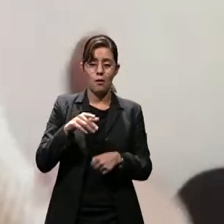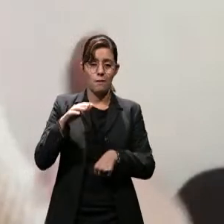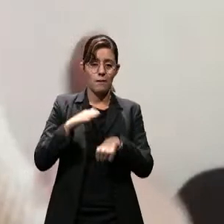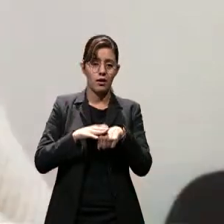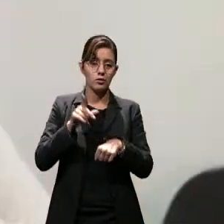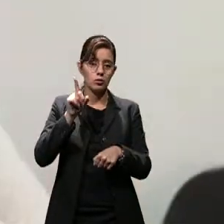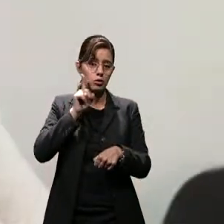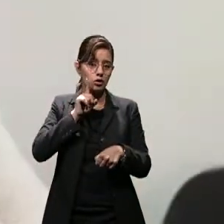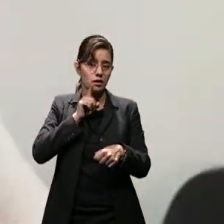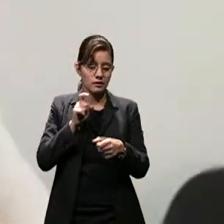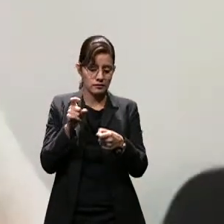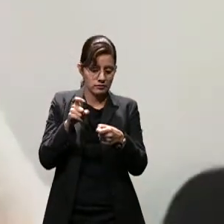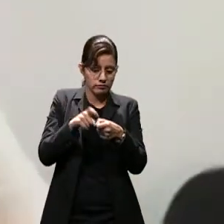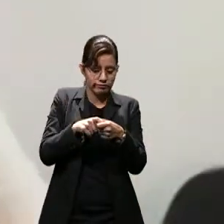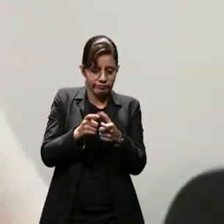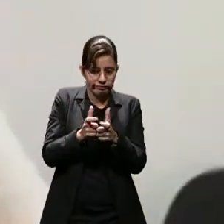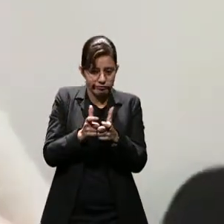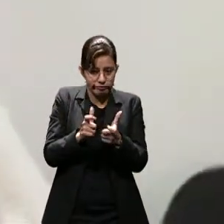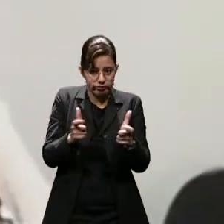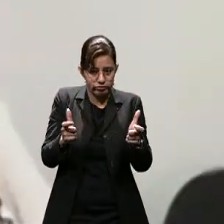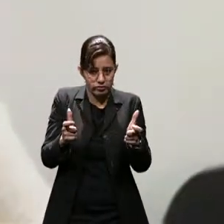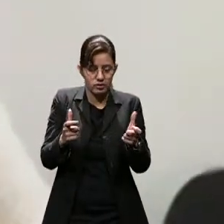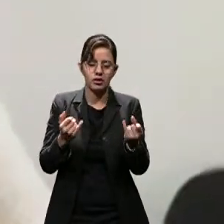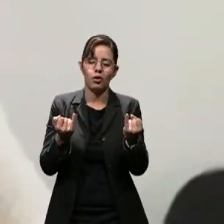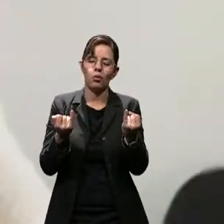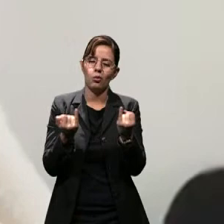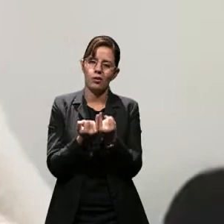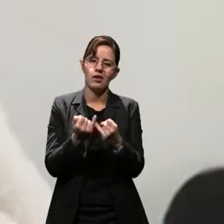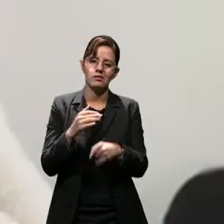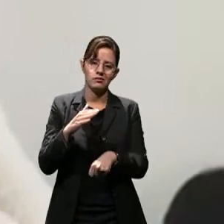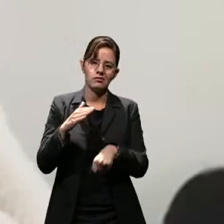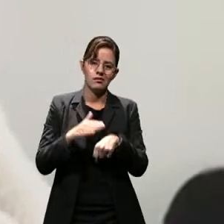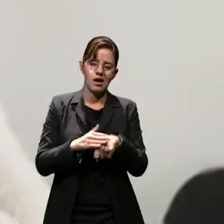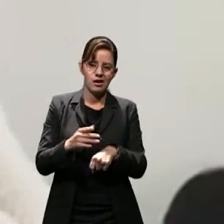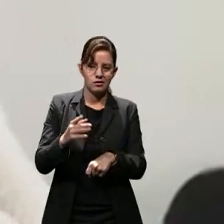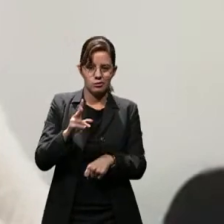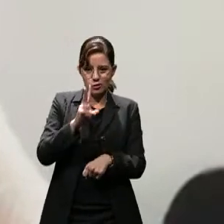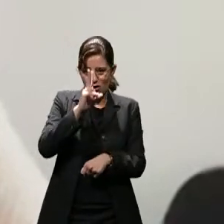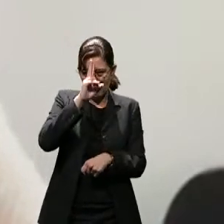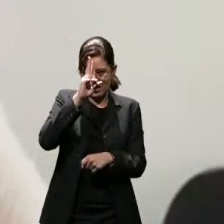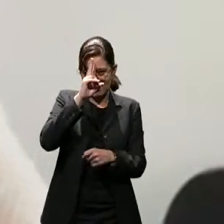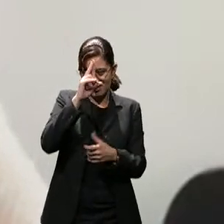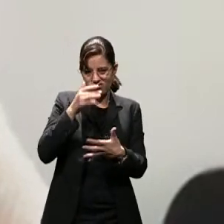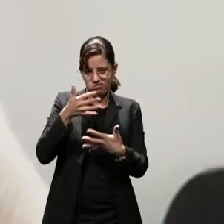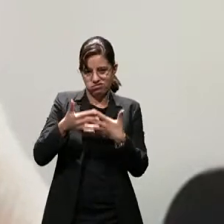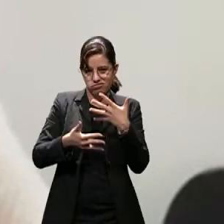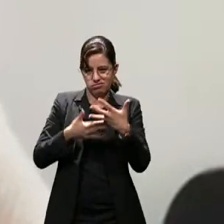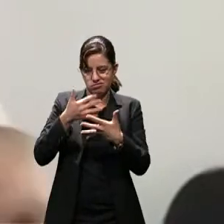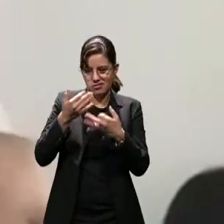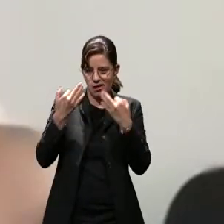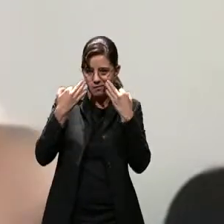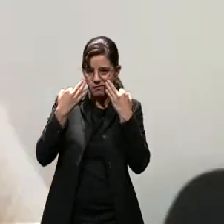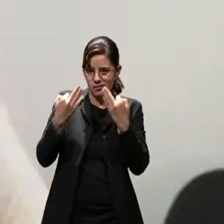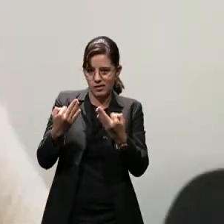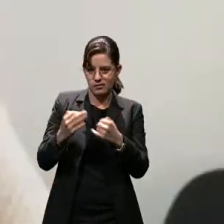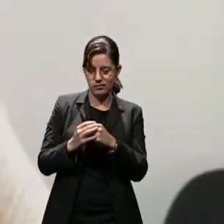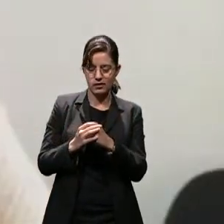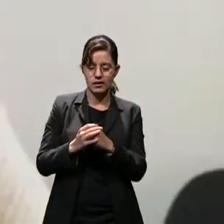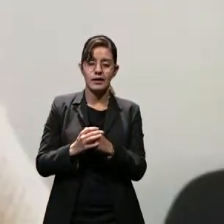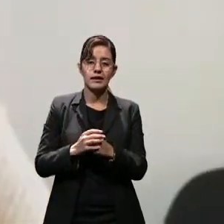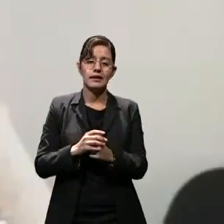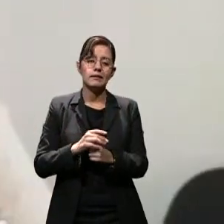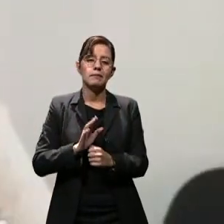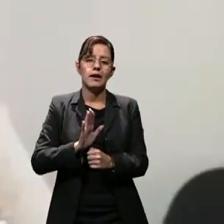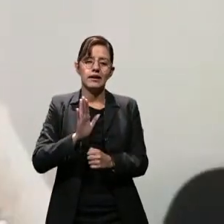because there is a violent reaction to the increase of women presence in the political